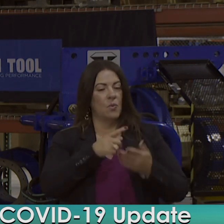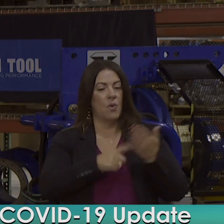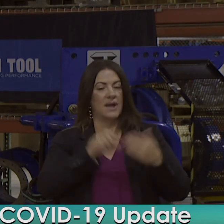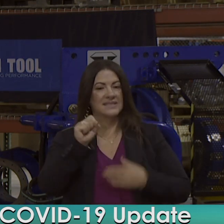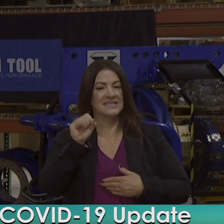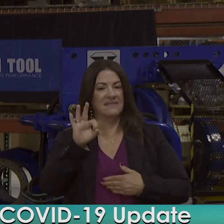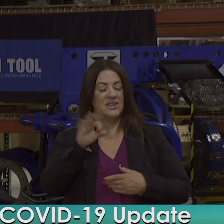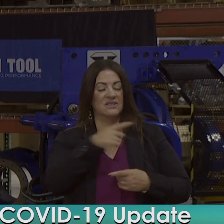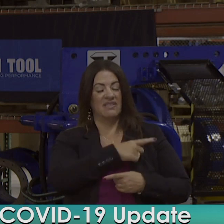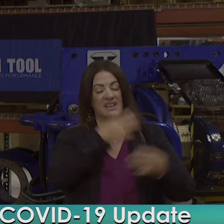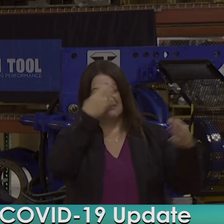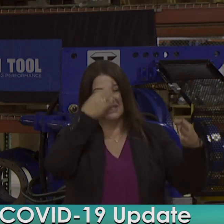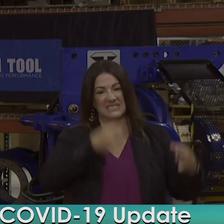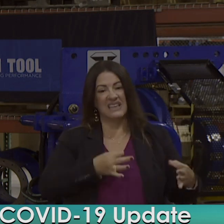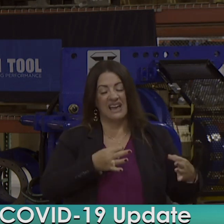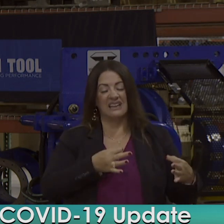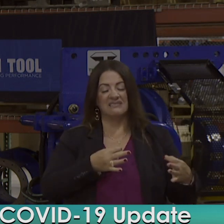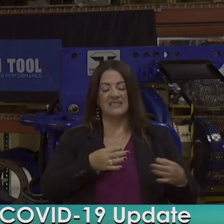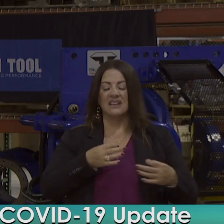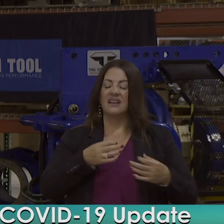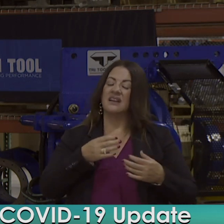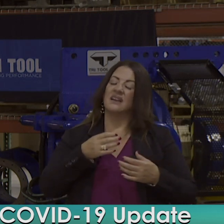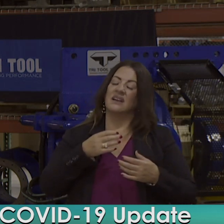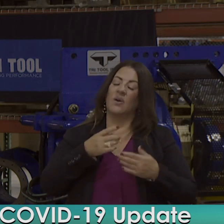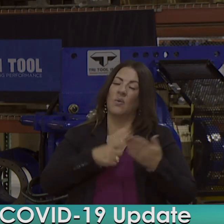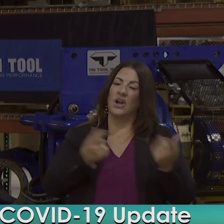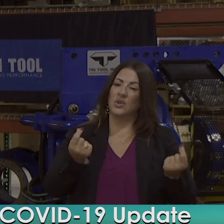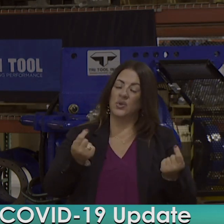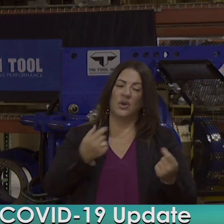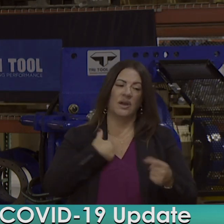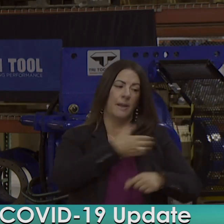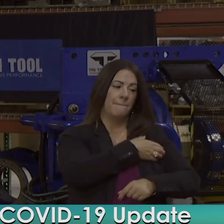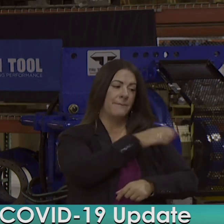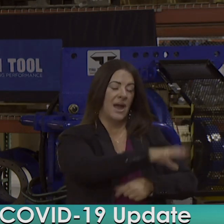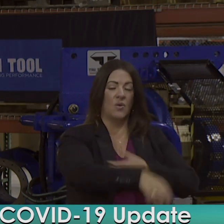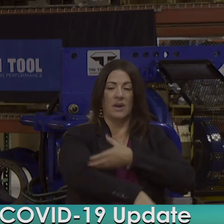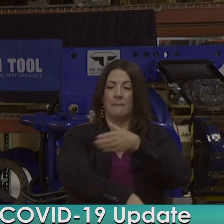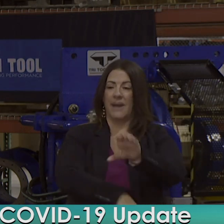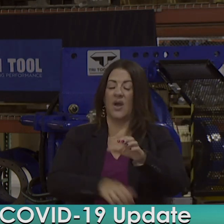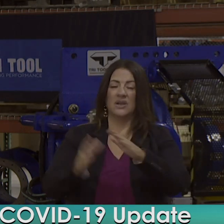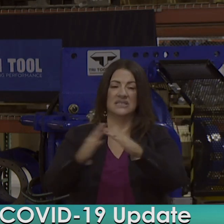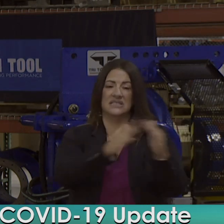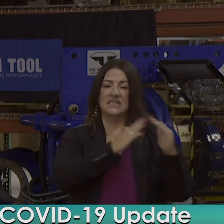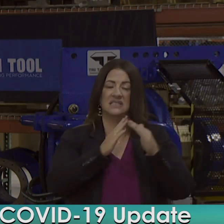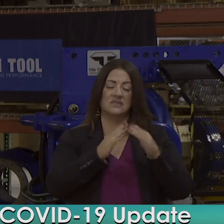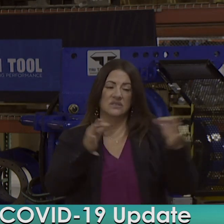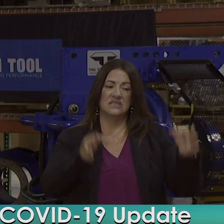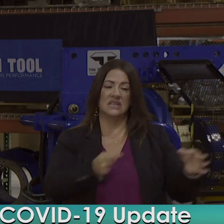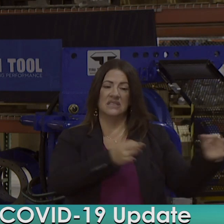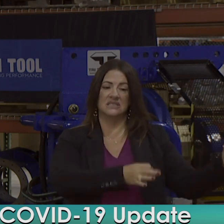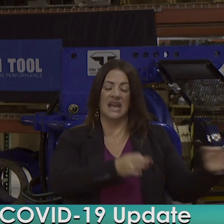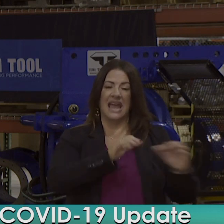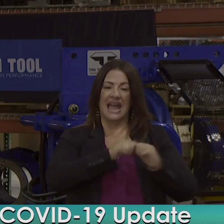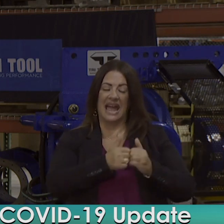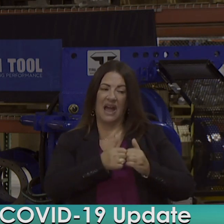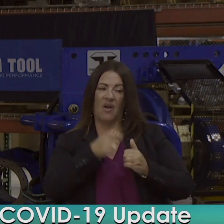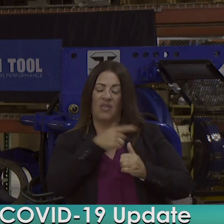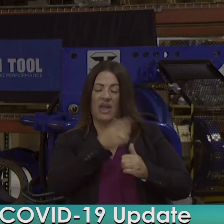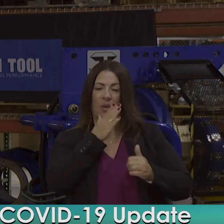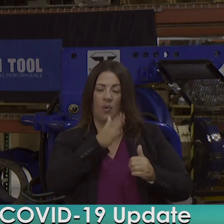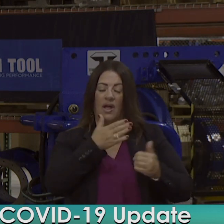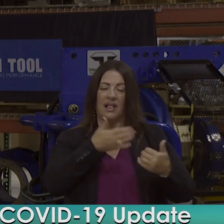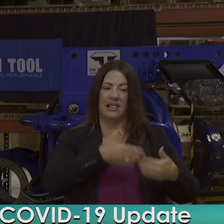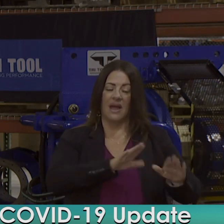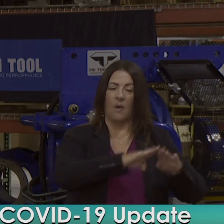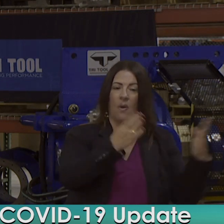what the system was designed to do, and that is to empower local health officers based upon the conditions in their communities.